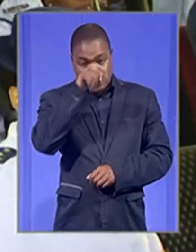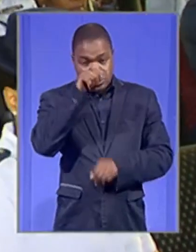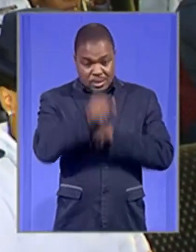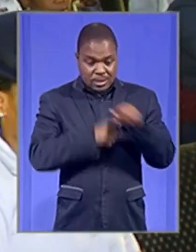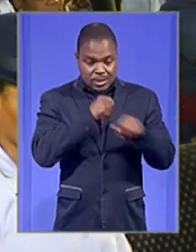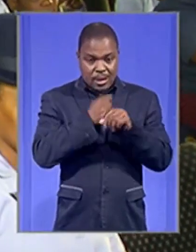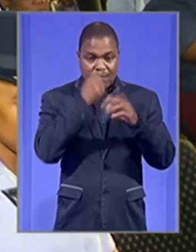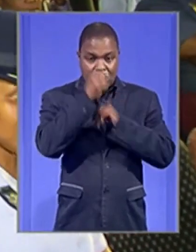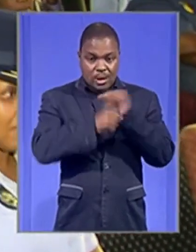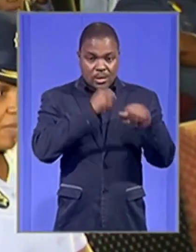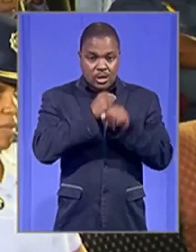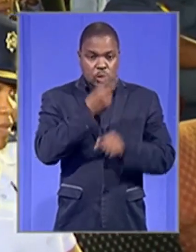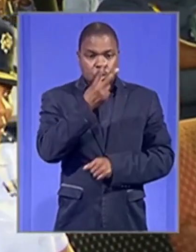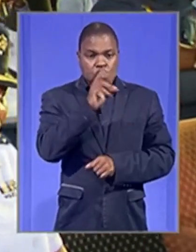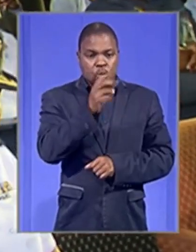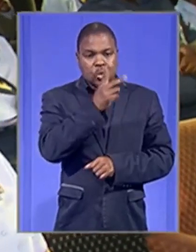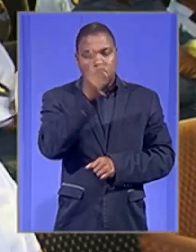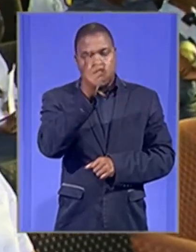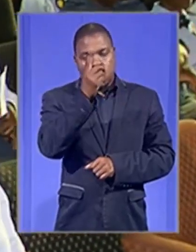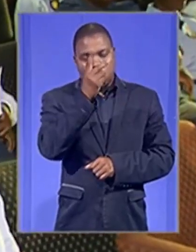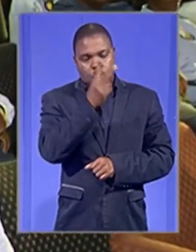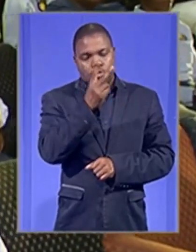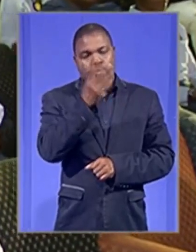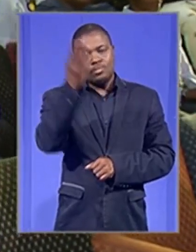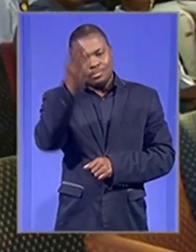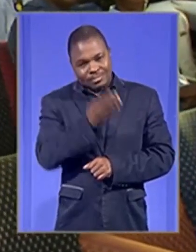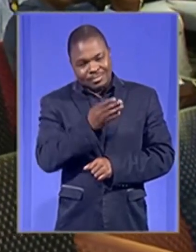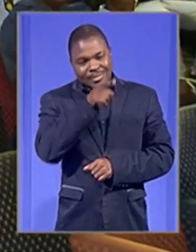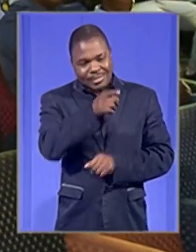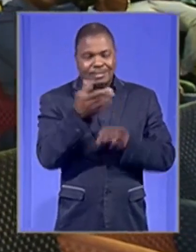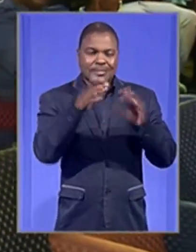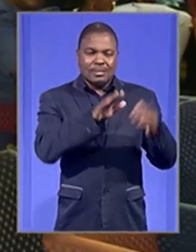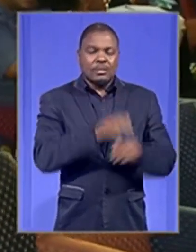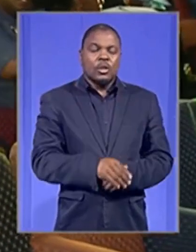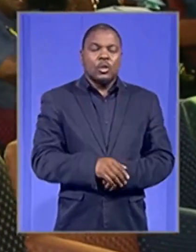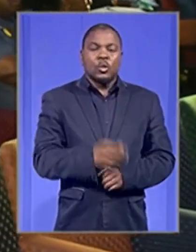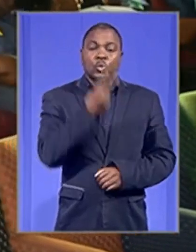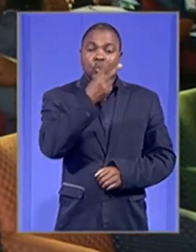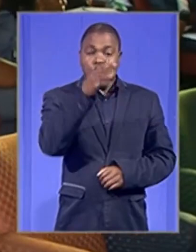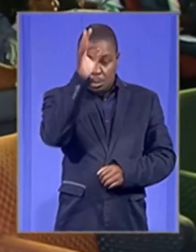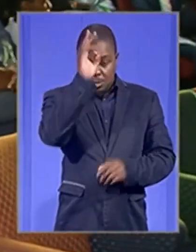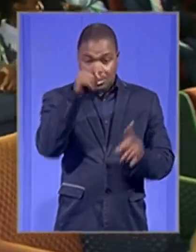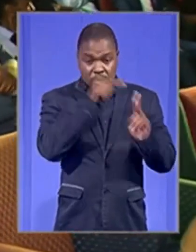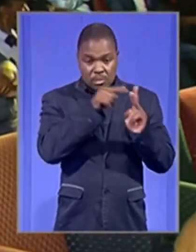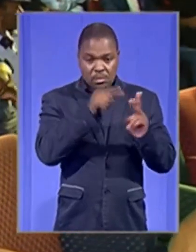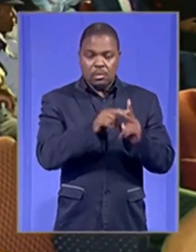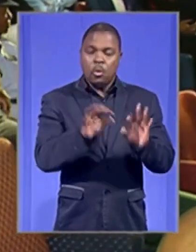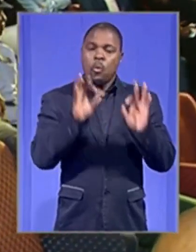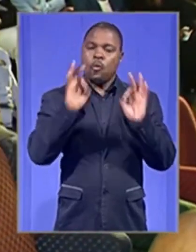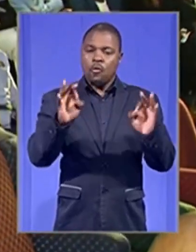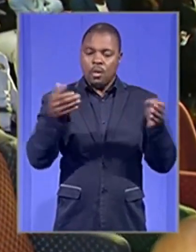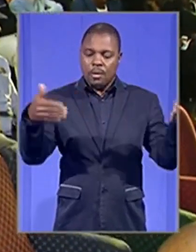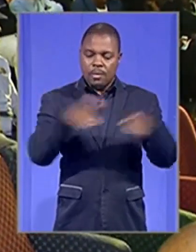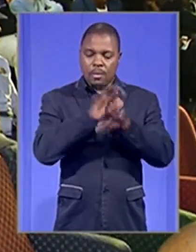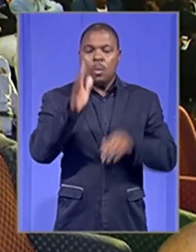sa ditjhelete sa 2021 le 2022. Maponesa ana a mabedi a tlilo fumantshwa lepato la semmuso.